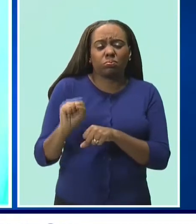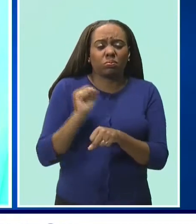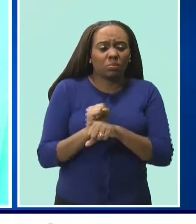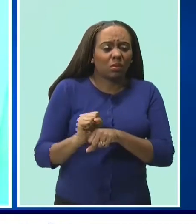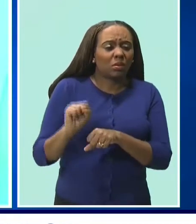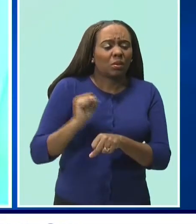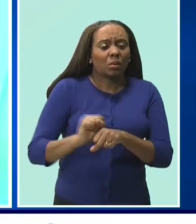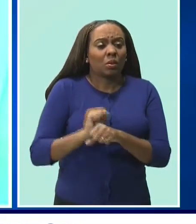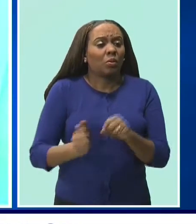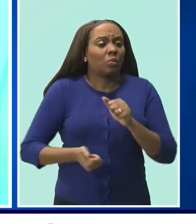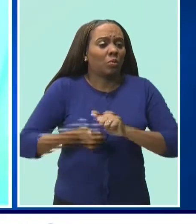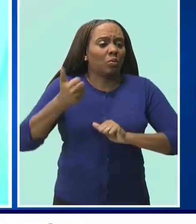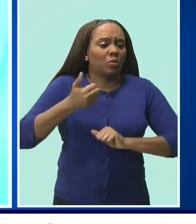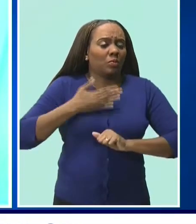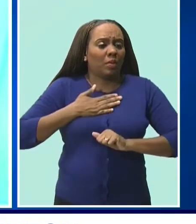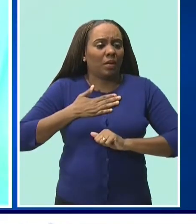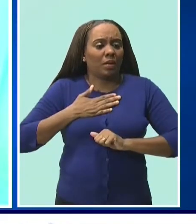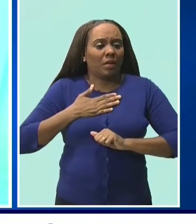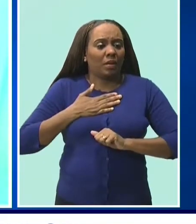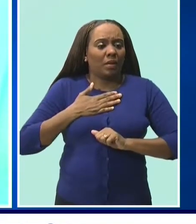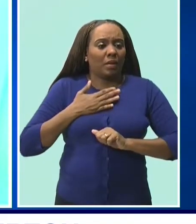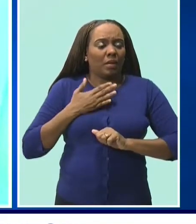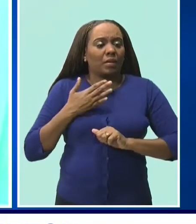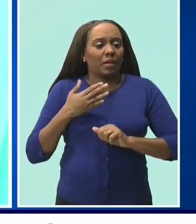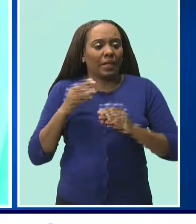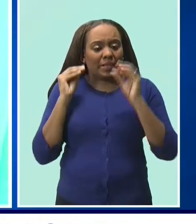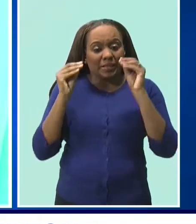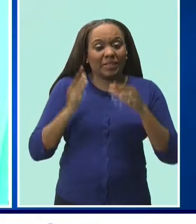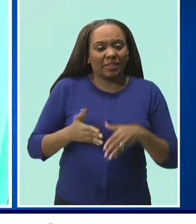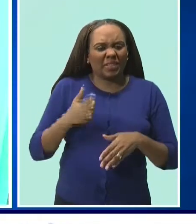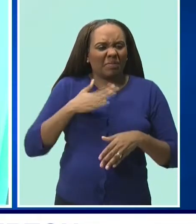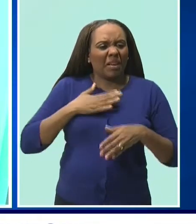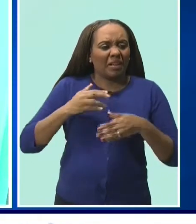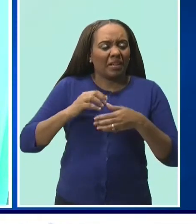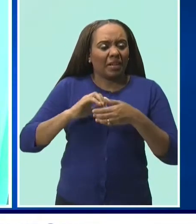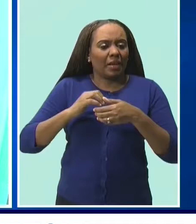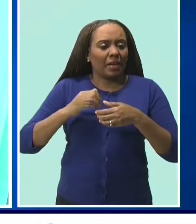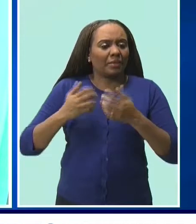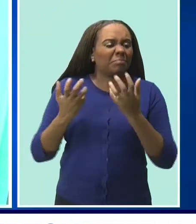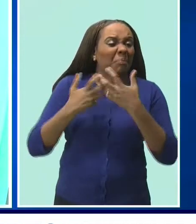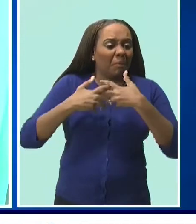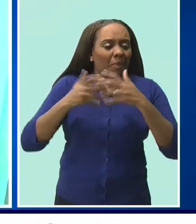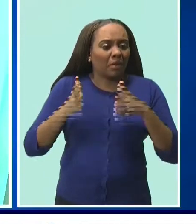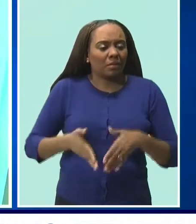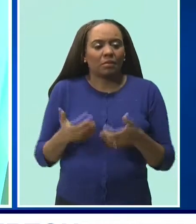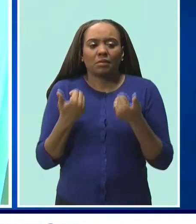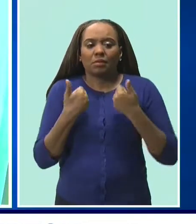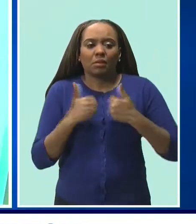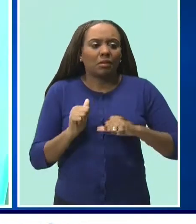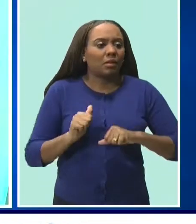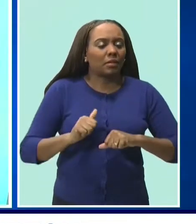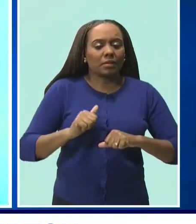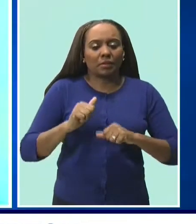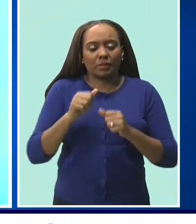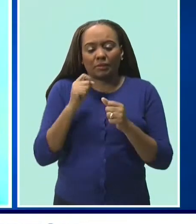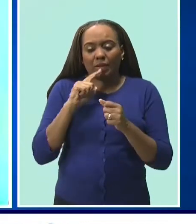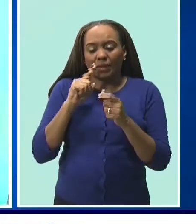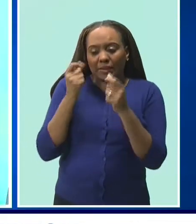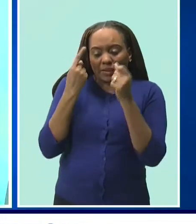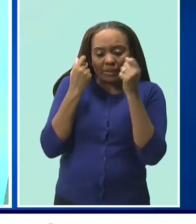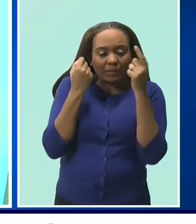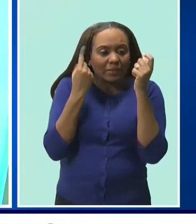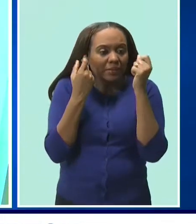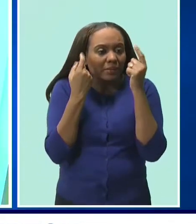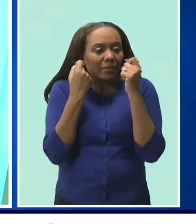of my colleagues and persons that I know that are teaching are trying very hard to make sure they understand the